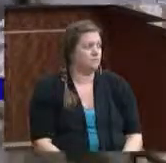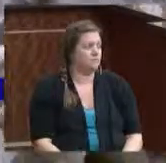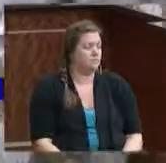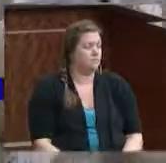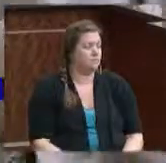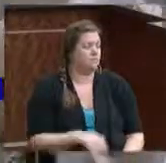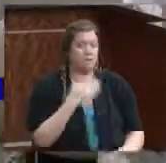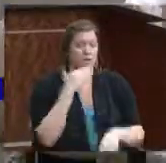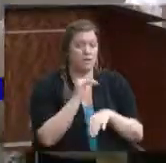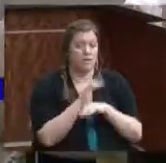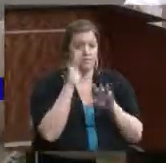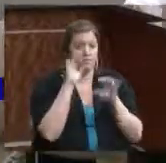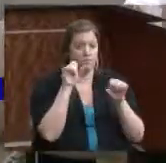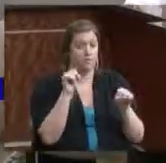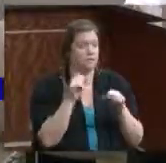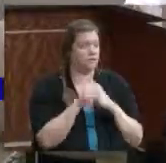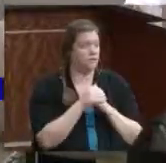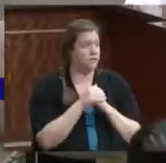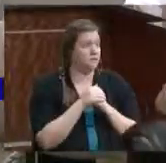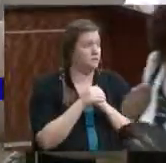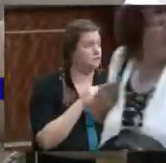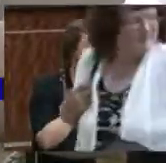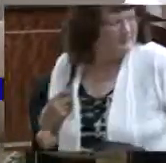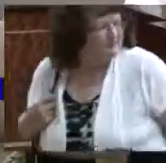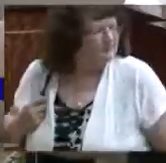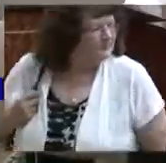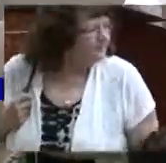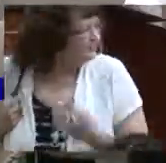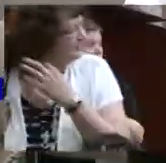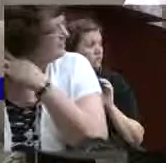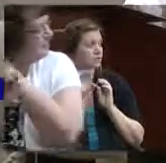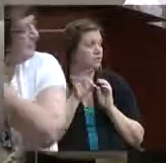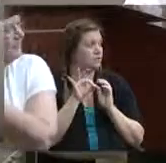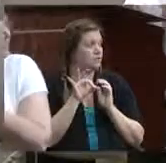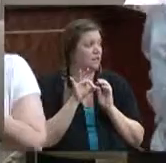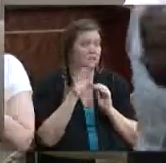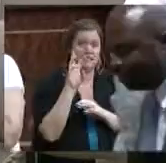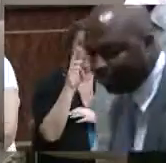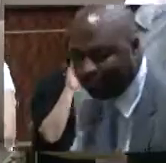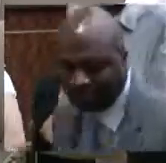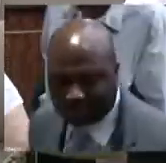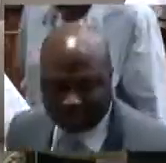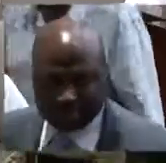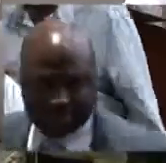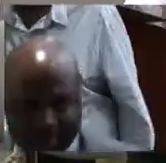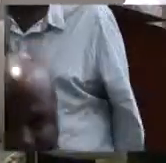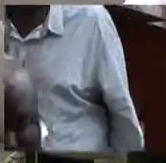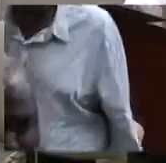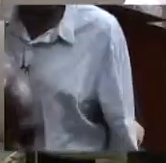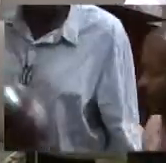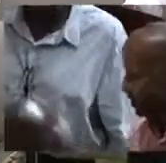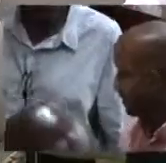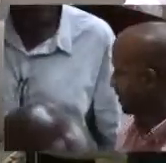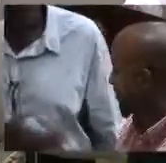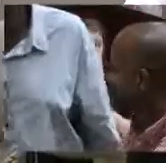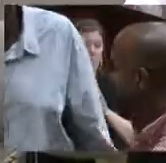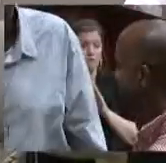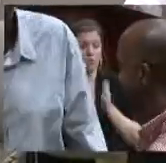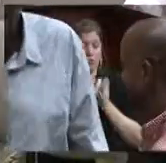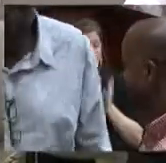Good evening, Mr. President. This ordinance 1809 is the sixth amendment to the FY14 operating